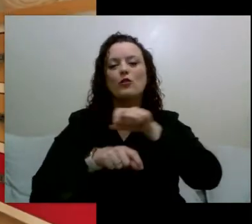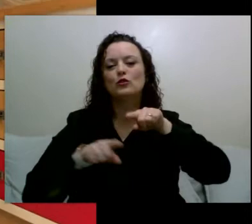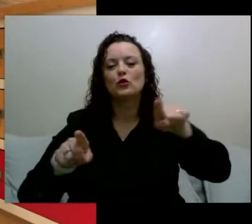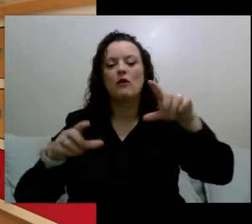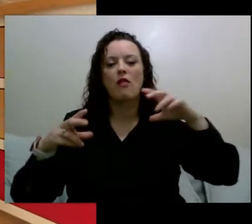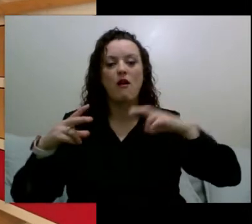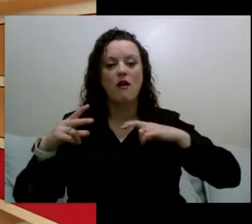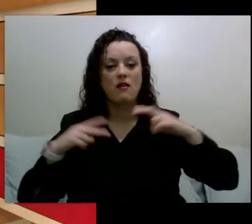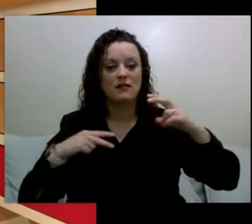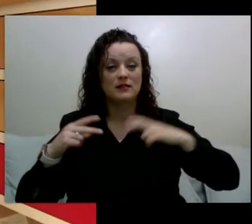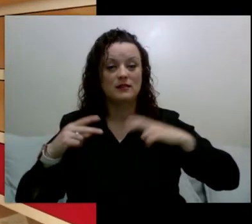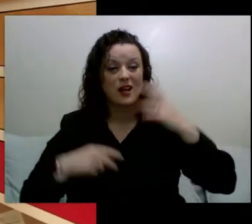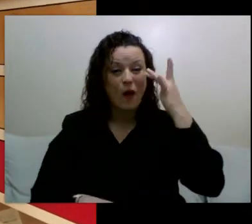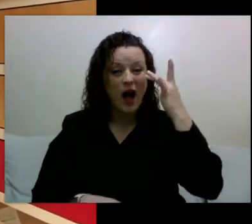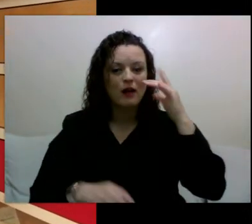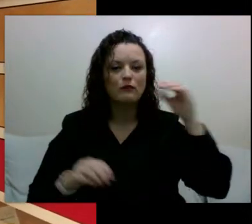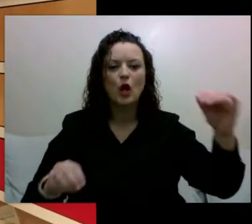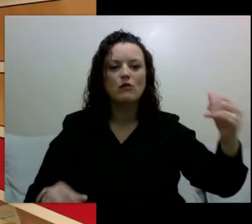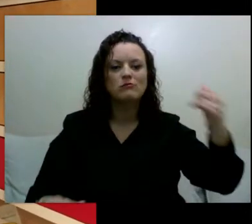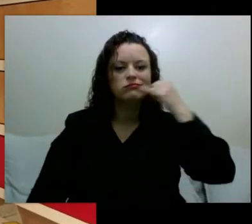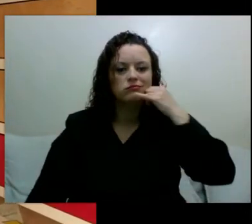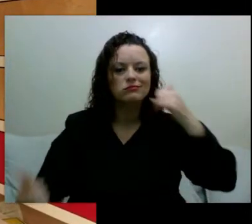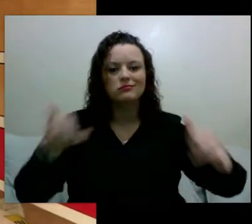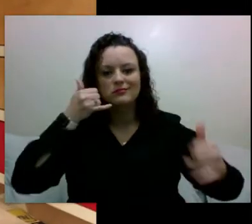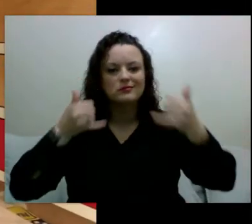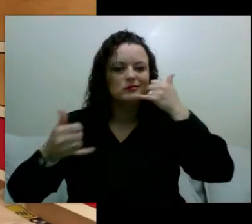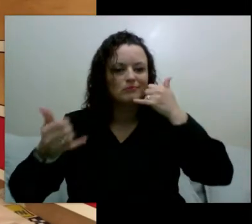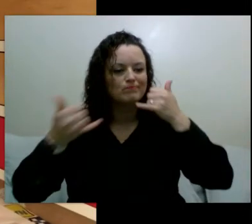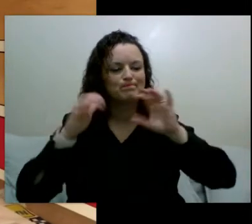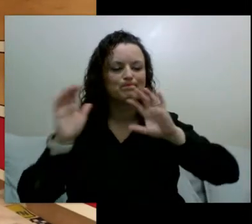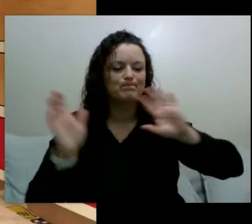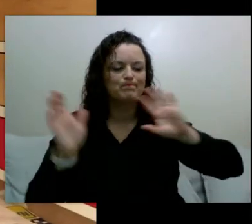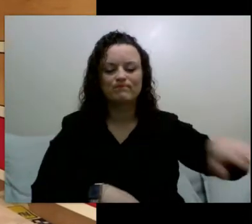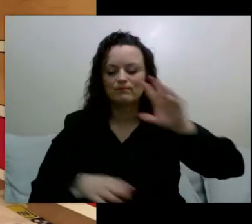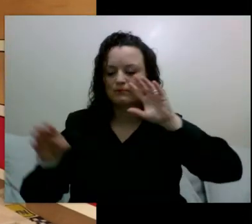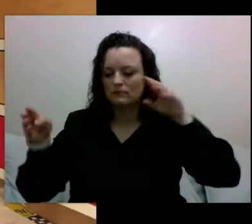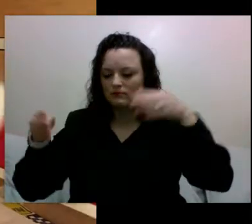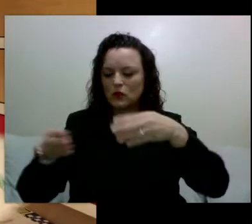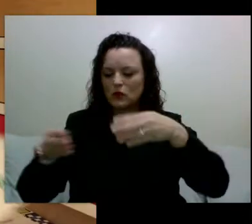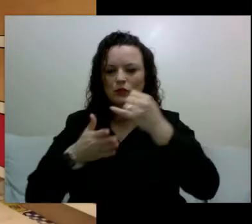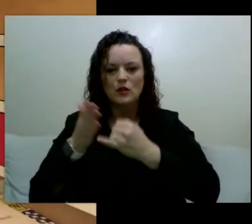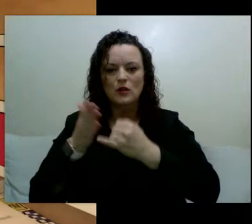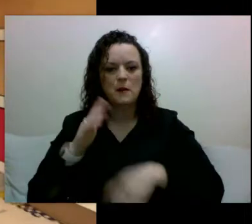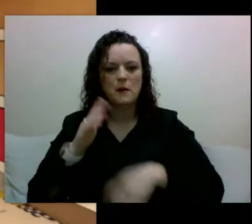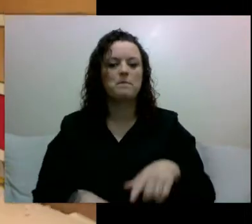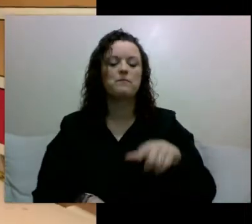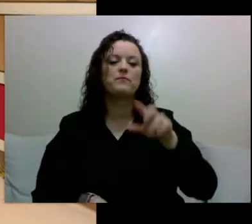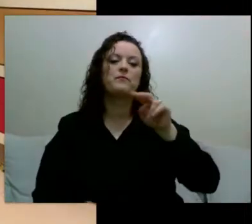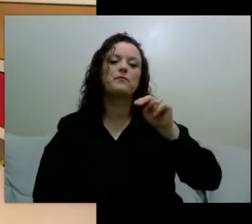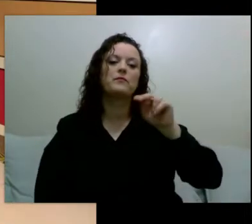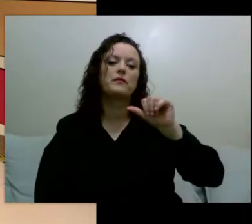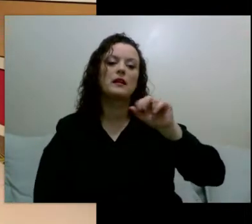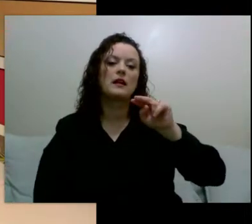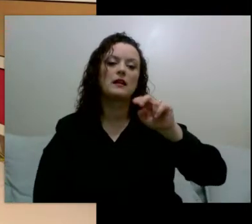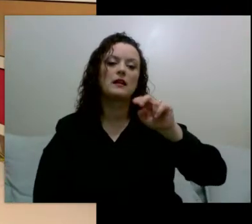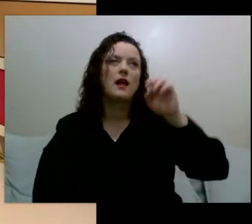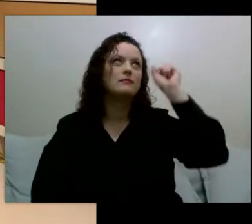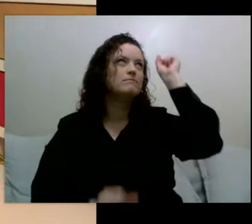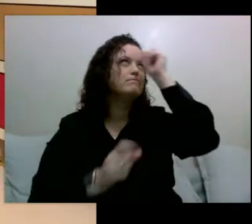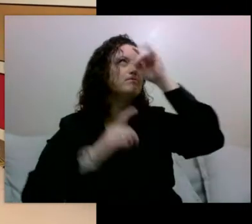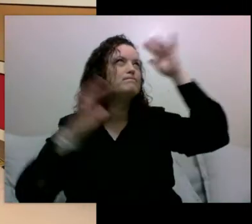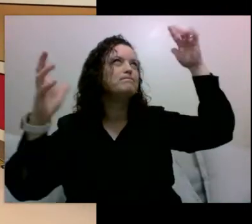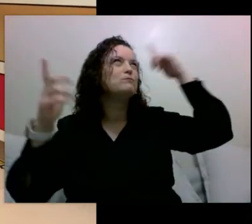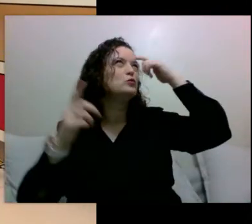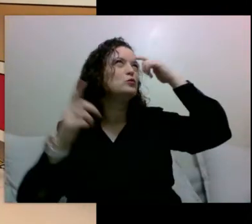ring and I can make my art. There's Nanette dreaming of a baguette. And here is Nanette